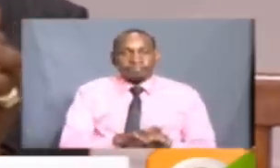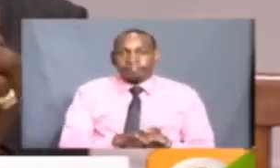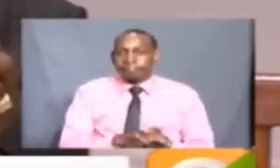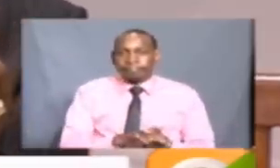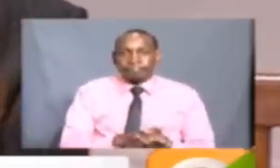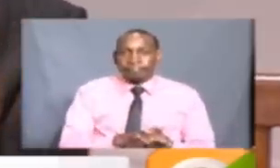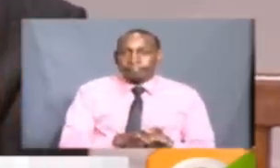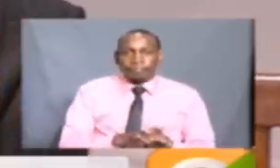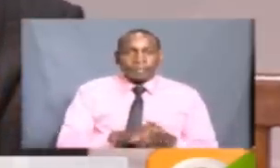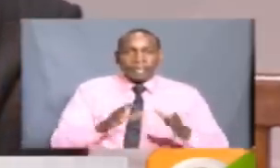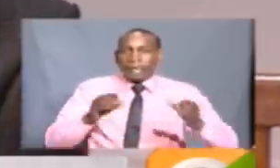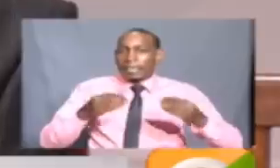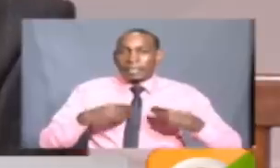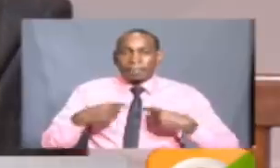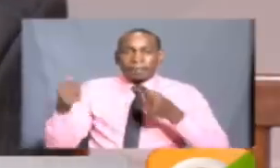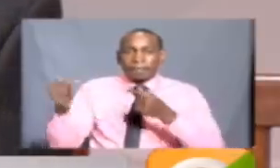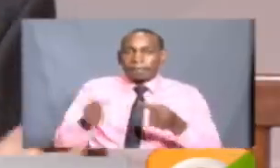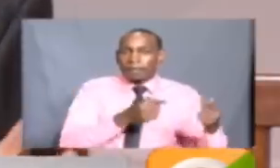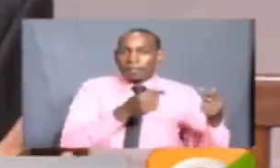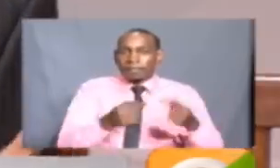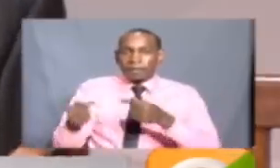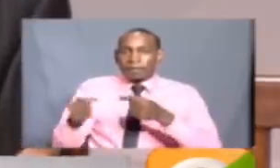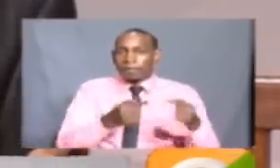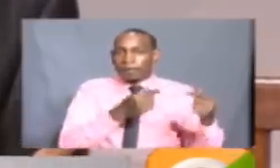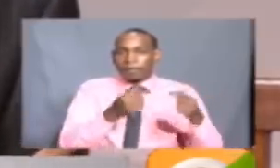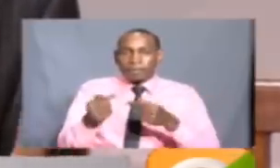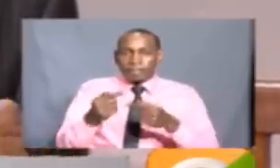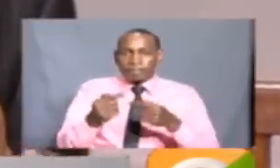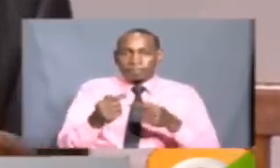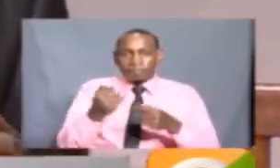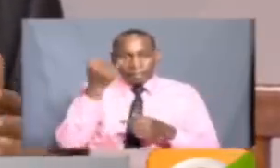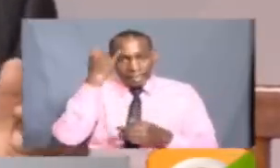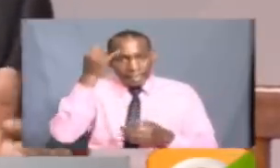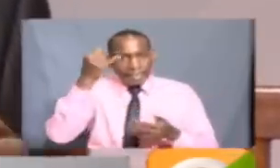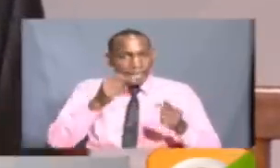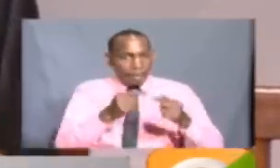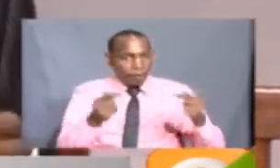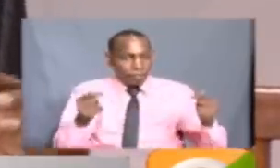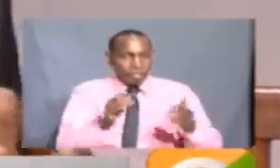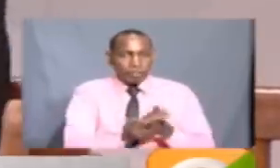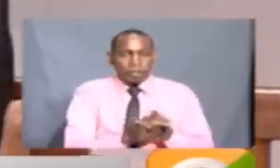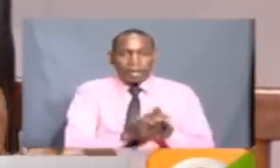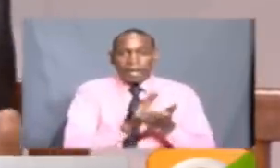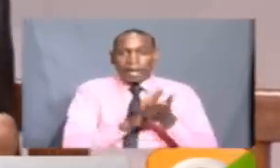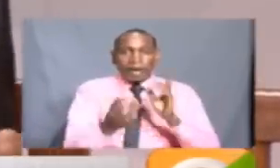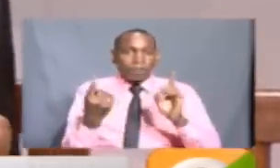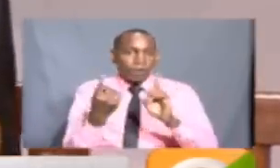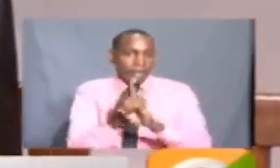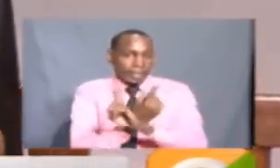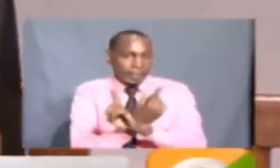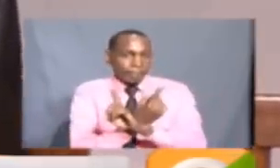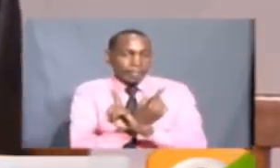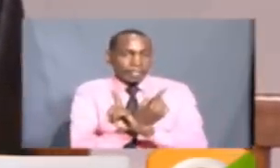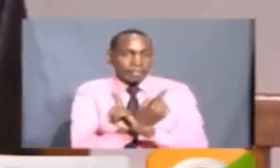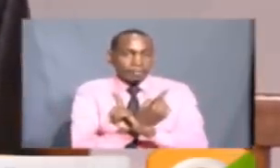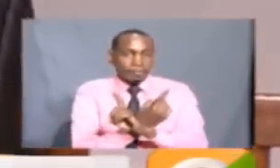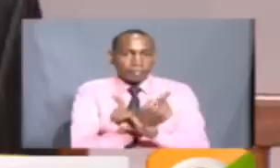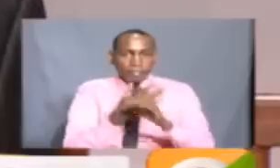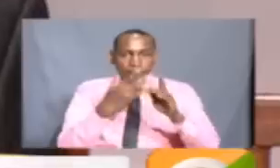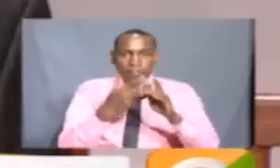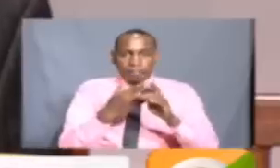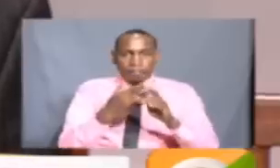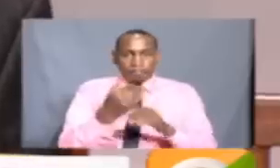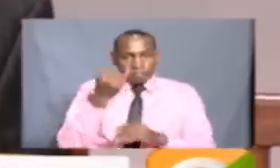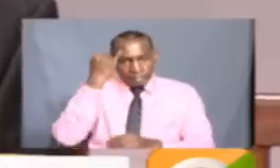violence as the face of the opposition. Mm. It's not about taking a different stand on issues. I